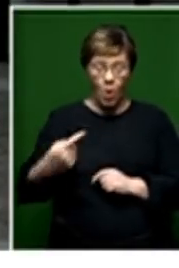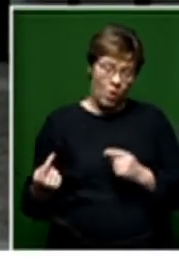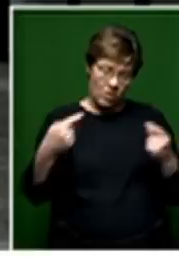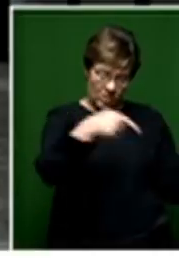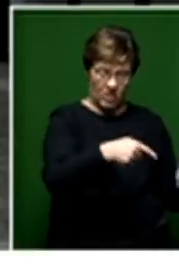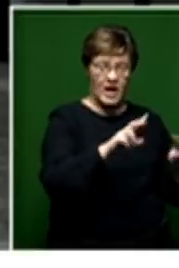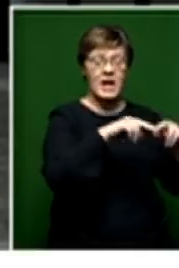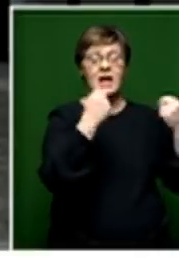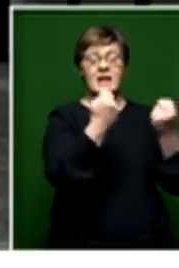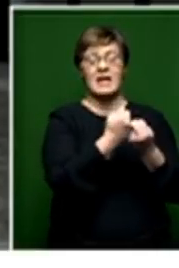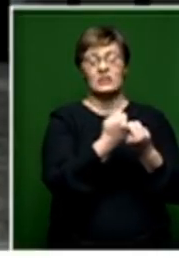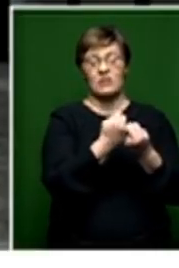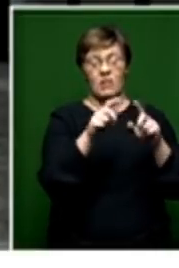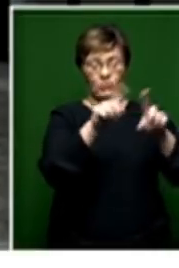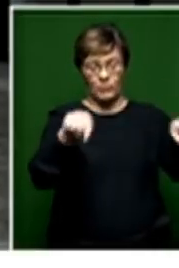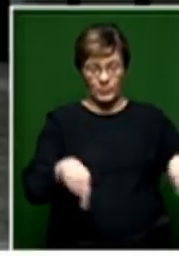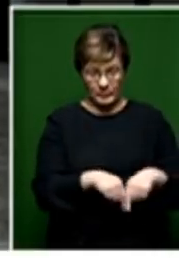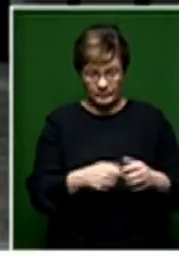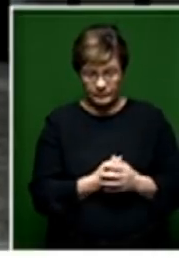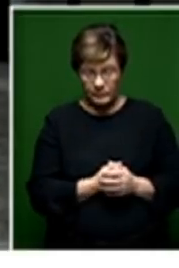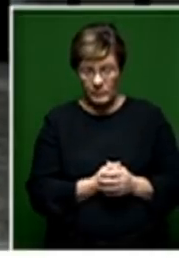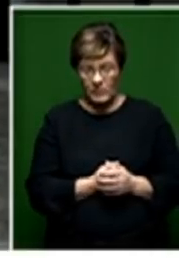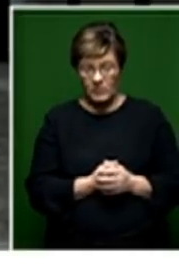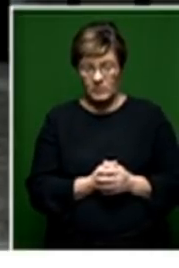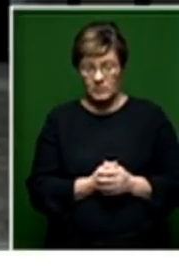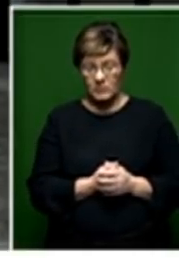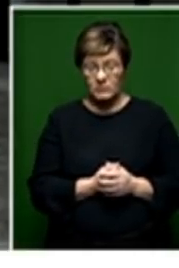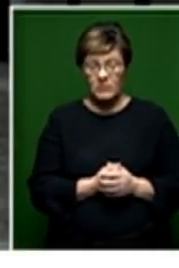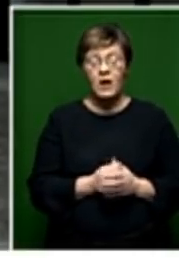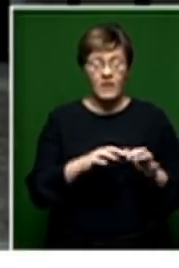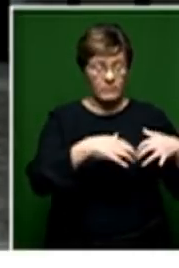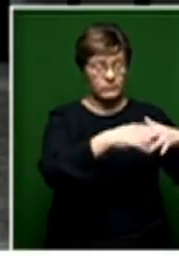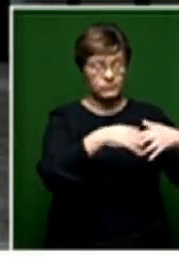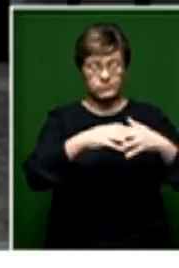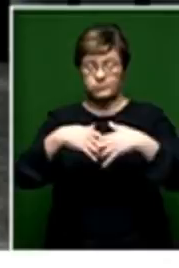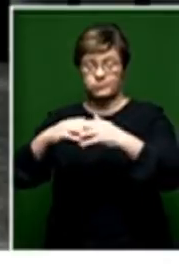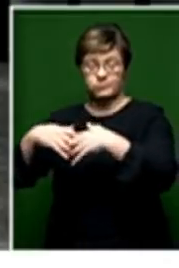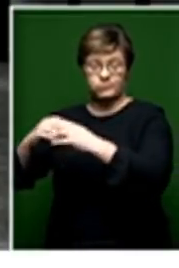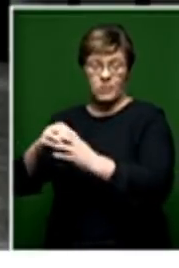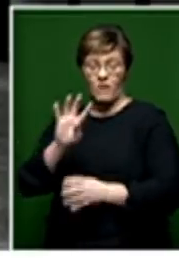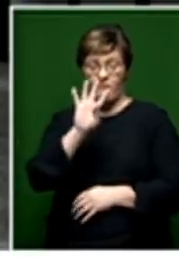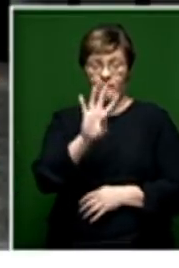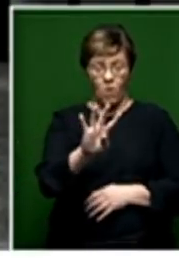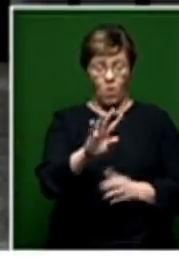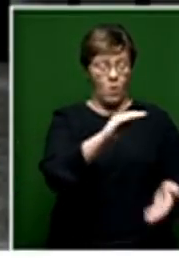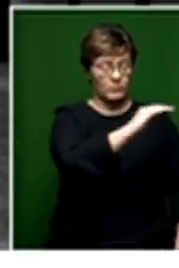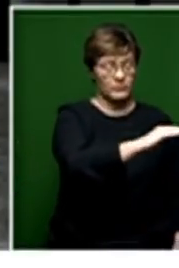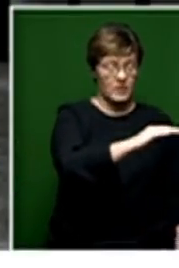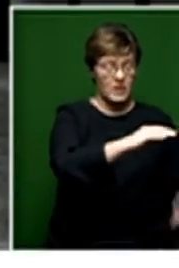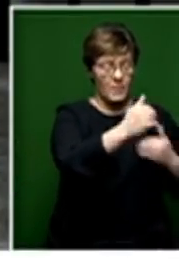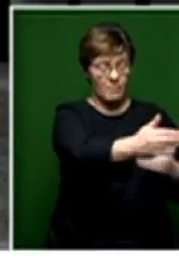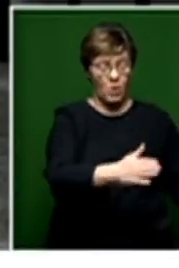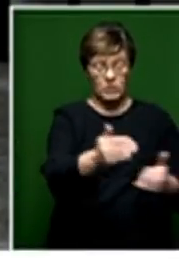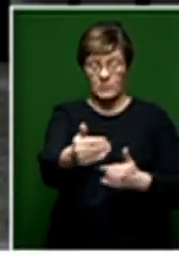in the National Assembly chamber. So what I've been told is that 4 voting booths have been set up, and MPs will then